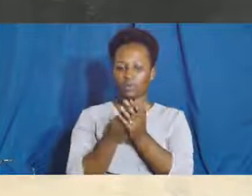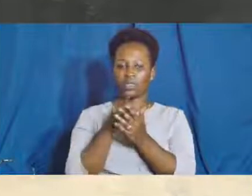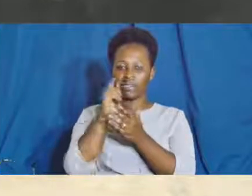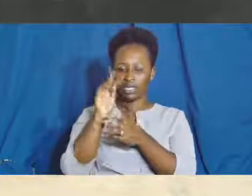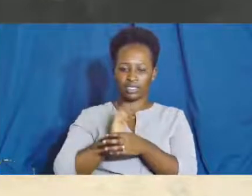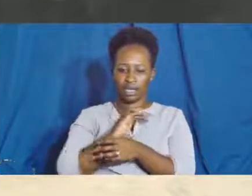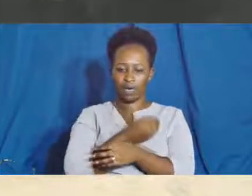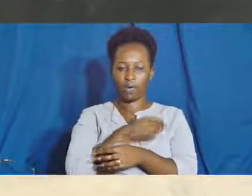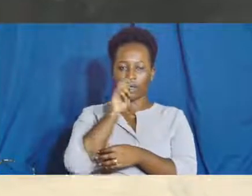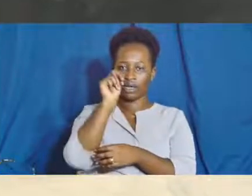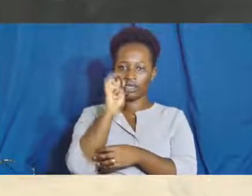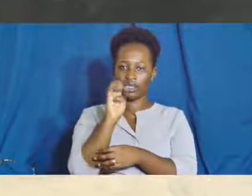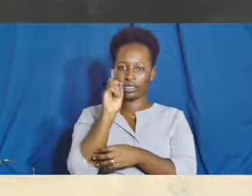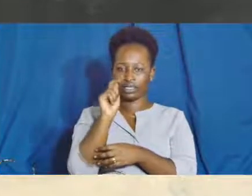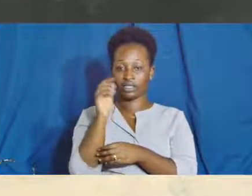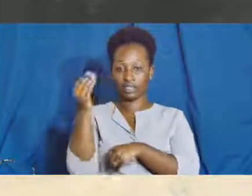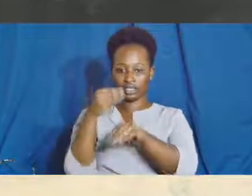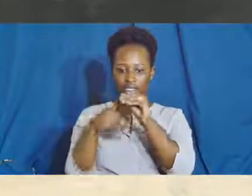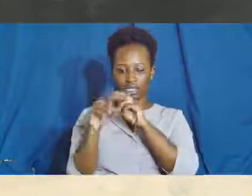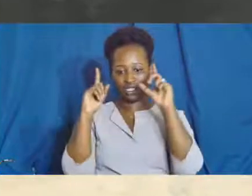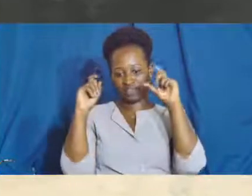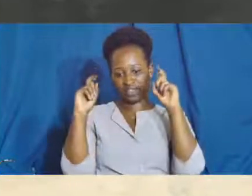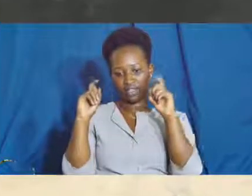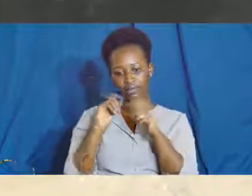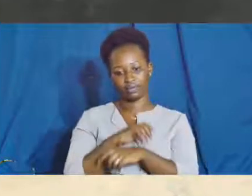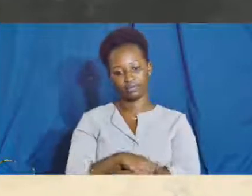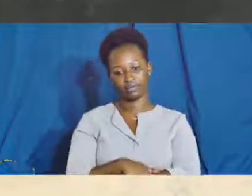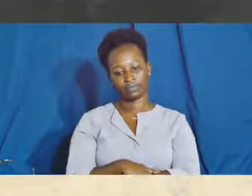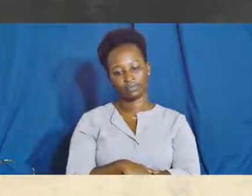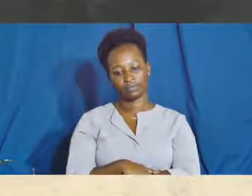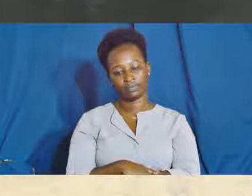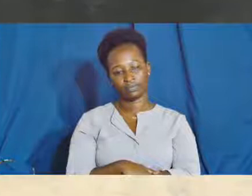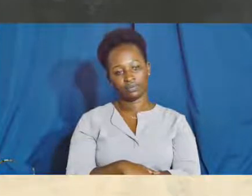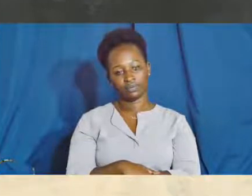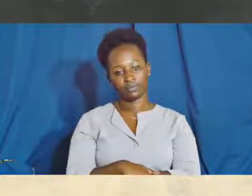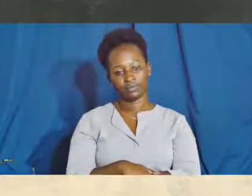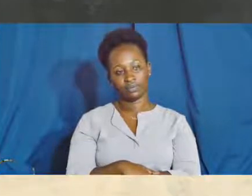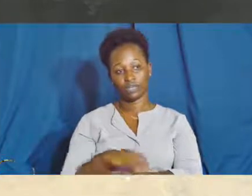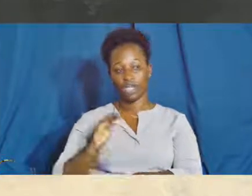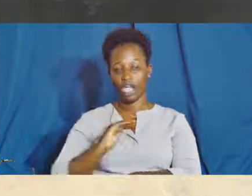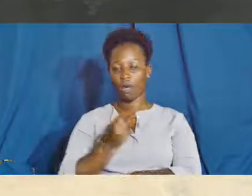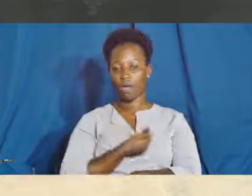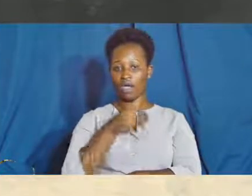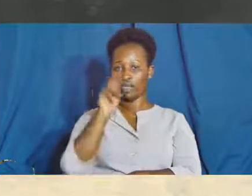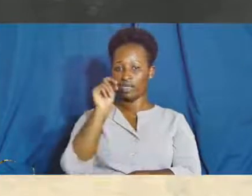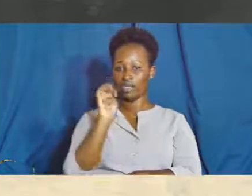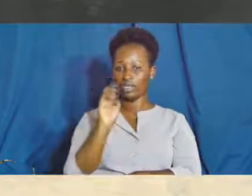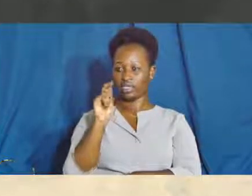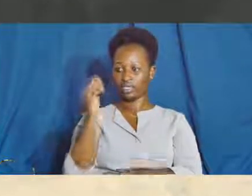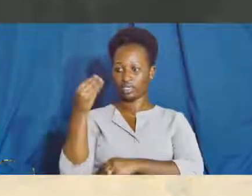our net sales figure. That is our net sales figure. So our net sales, as